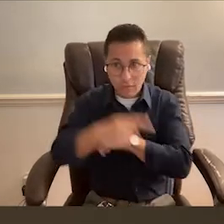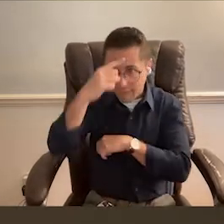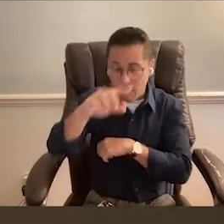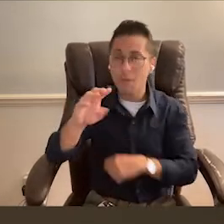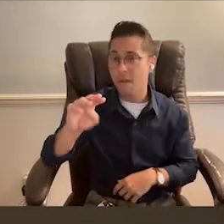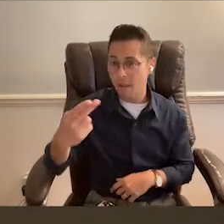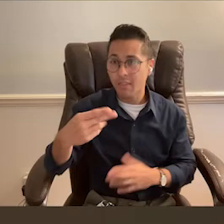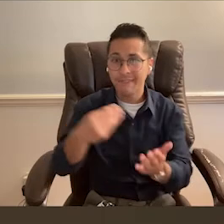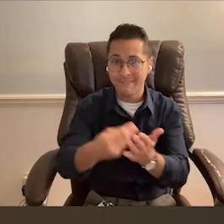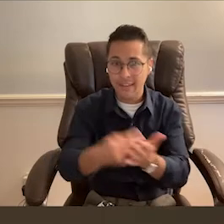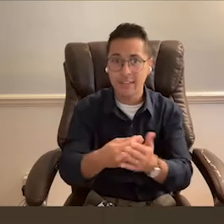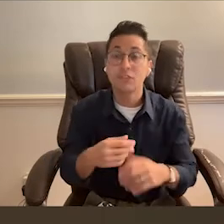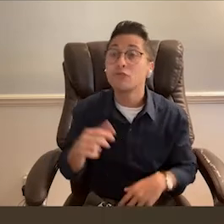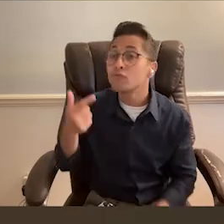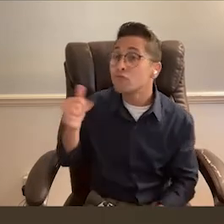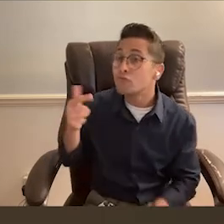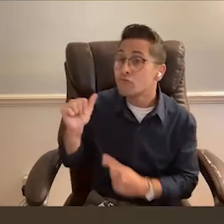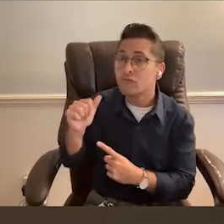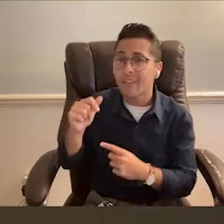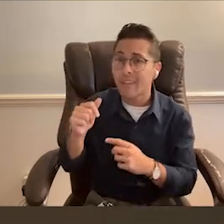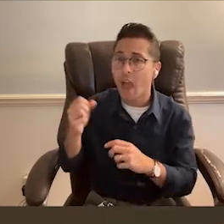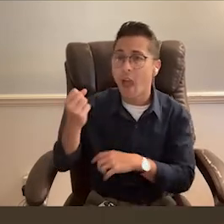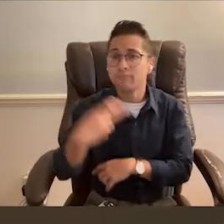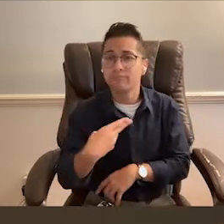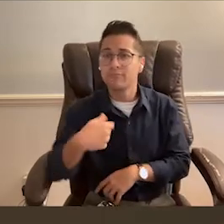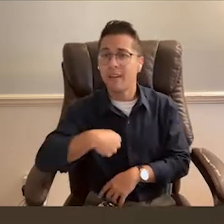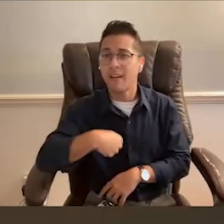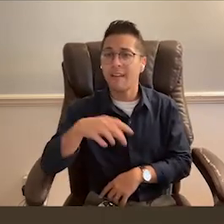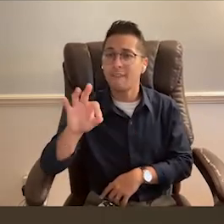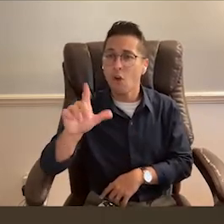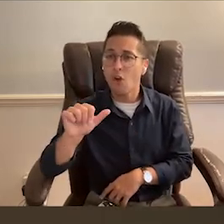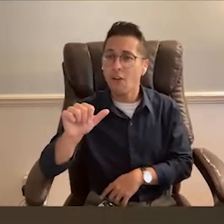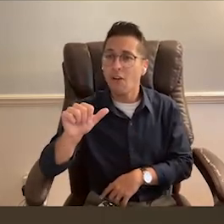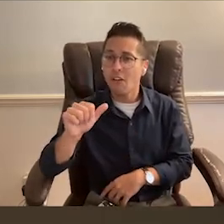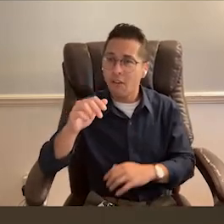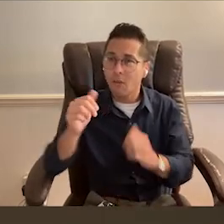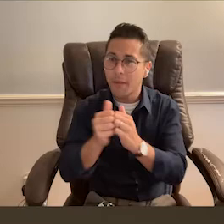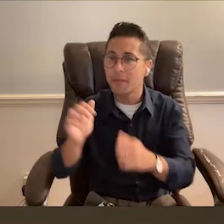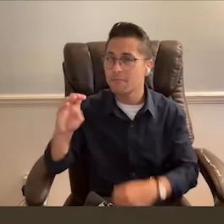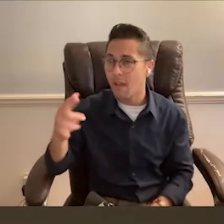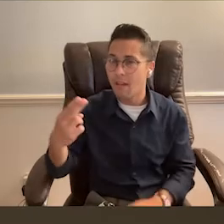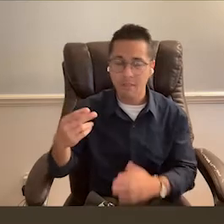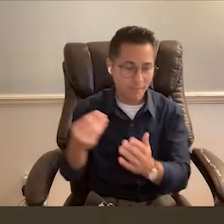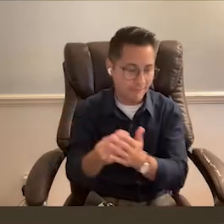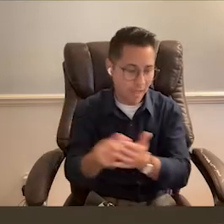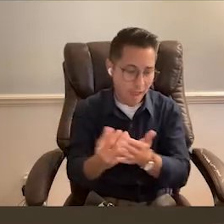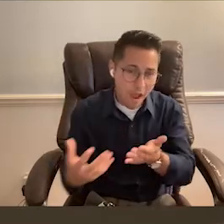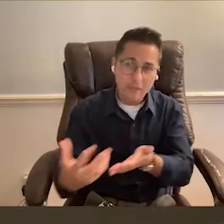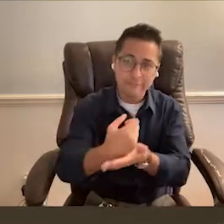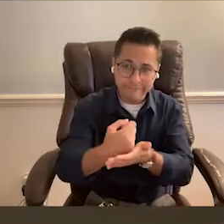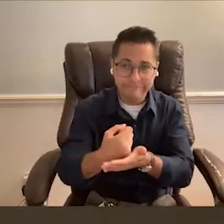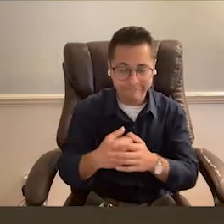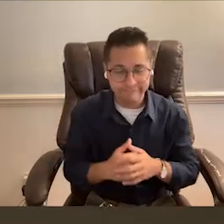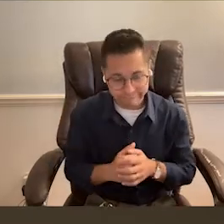are 49th in the country for mental health funding. So Georgia is ahead of us in